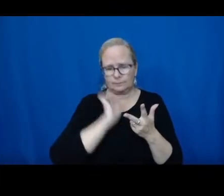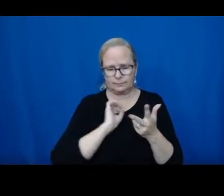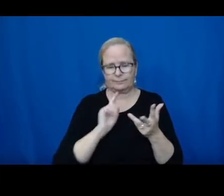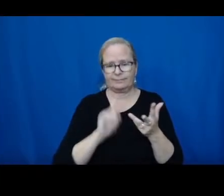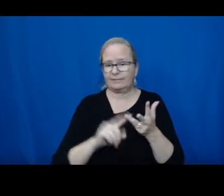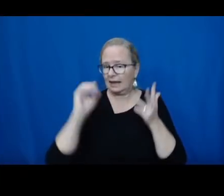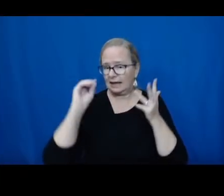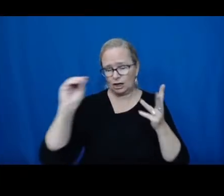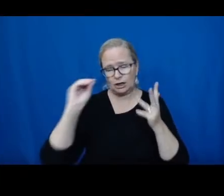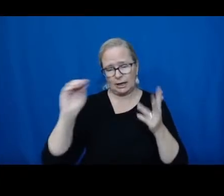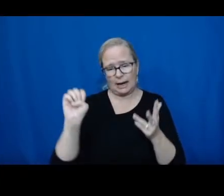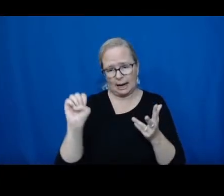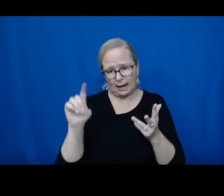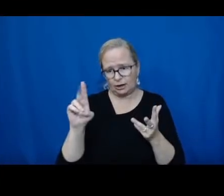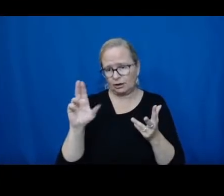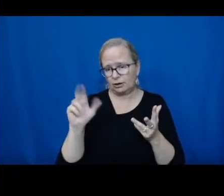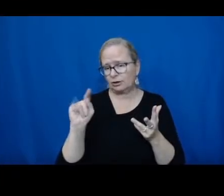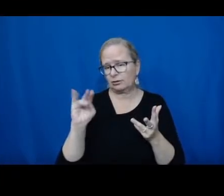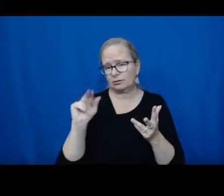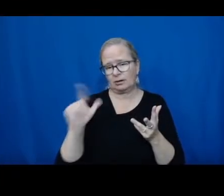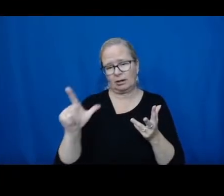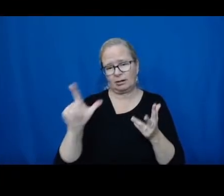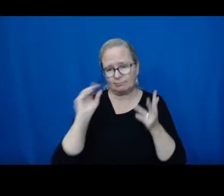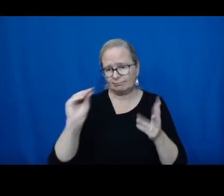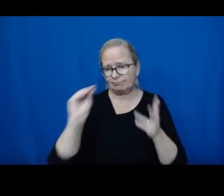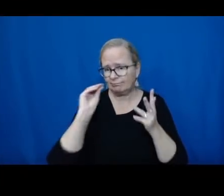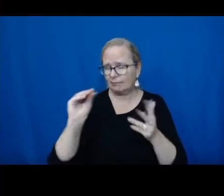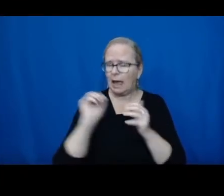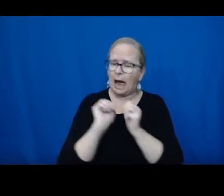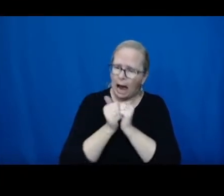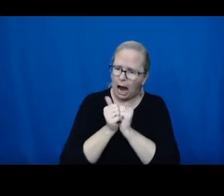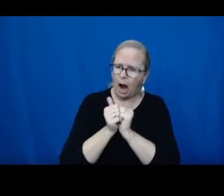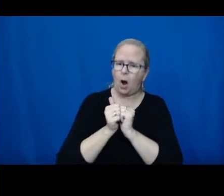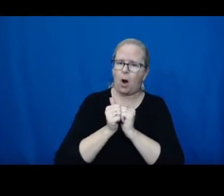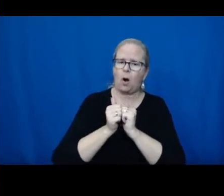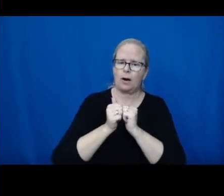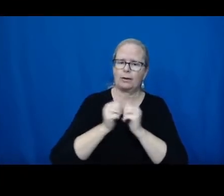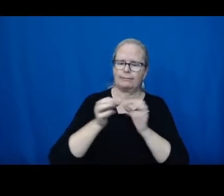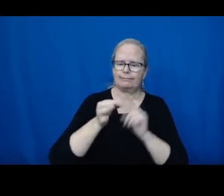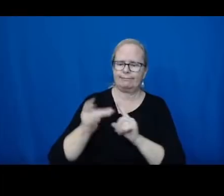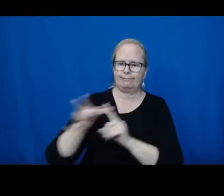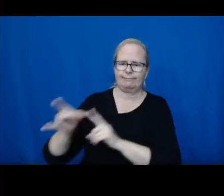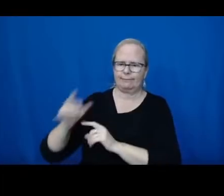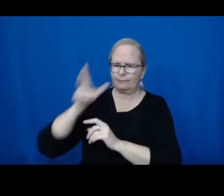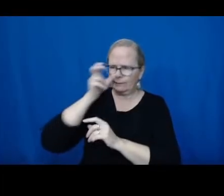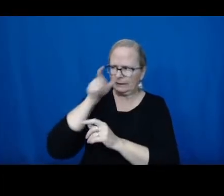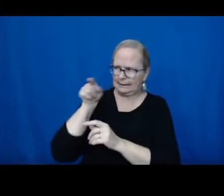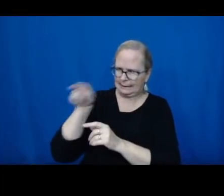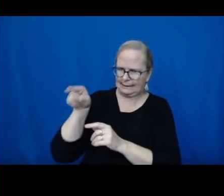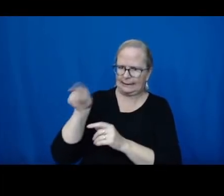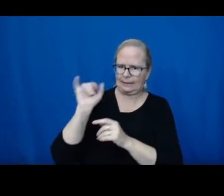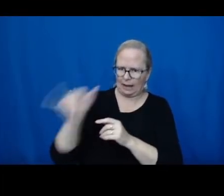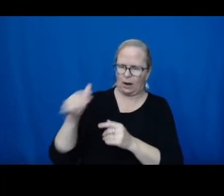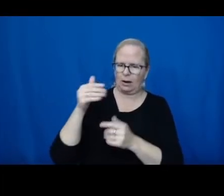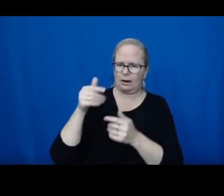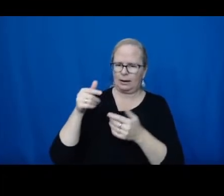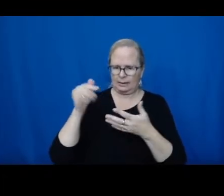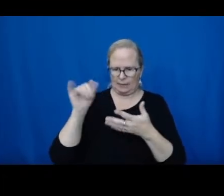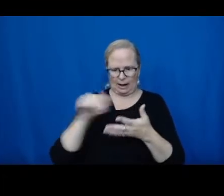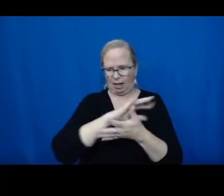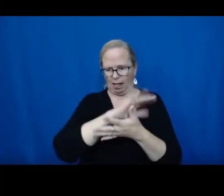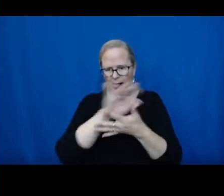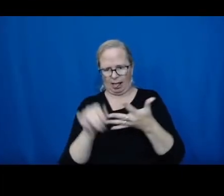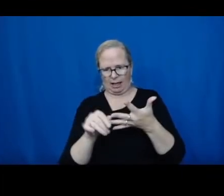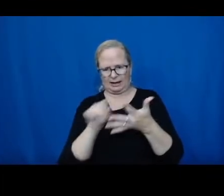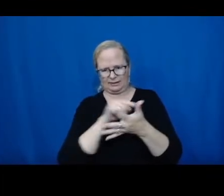bundle. Then as soon as we see the wavelet coming, like limit contacts, like whoever can